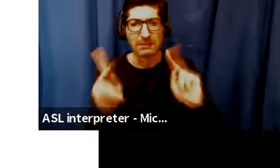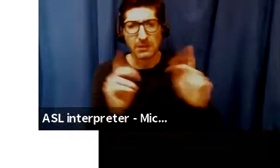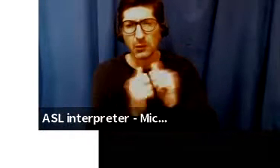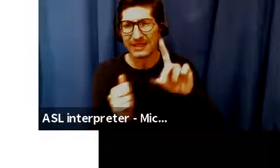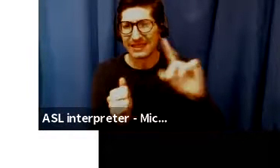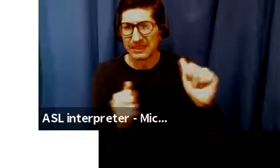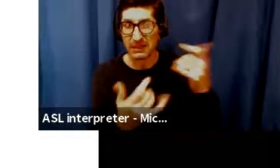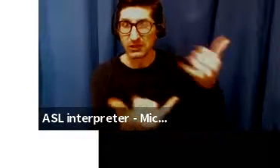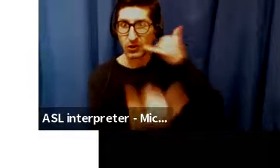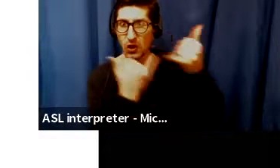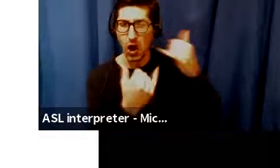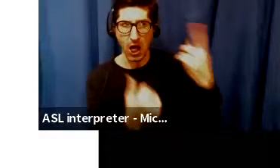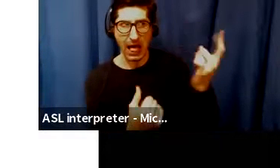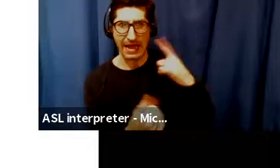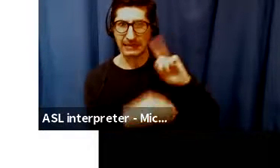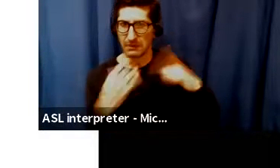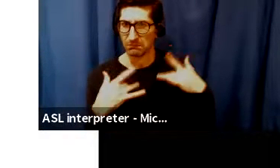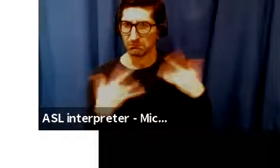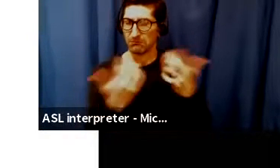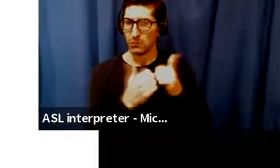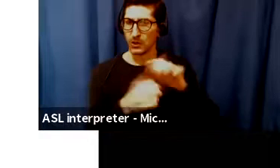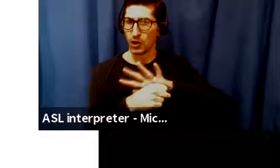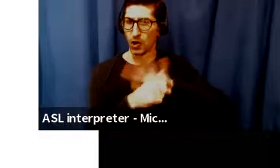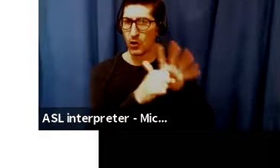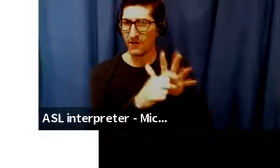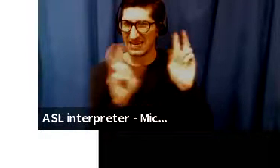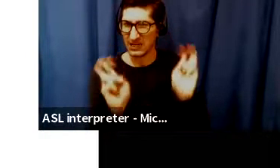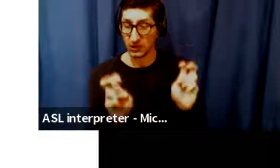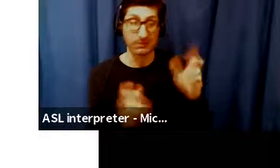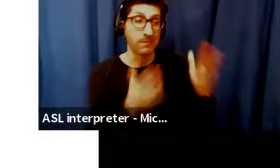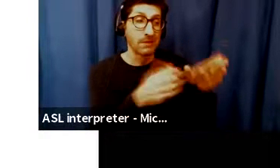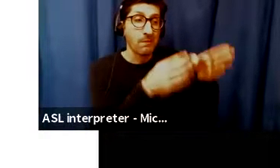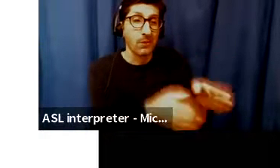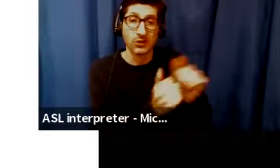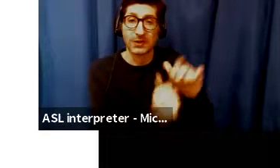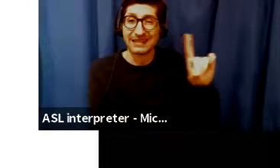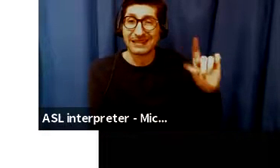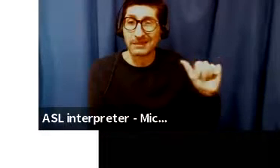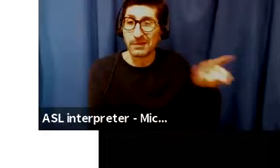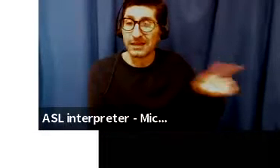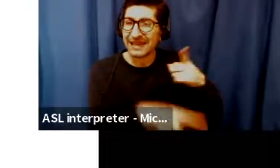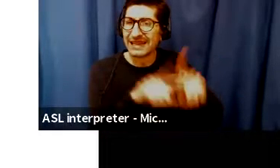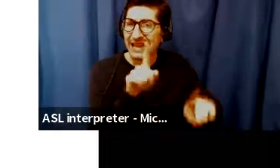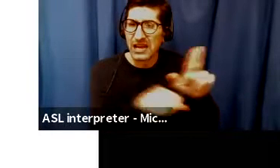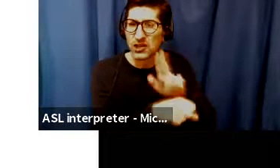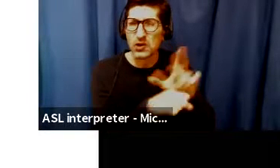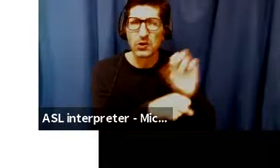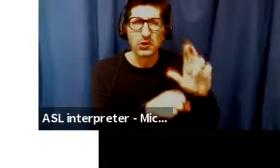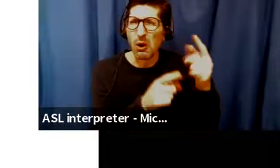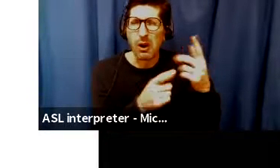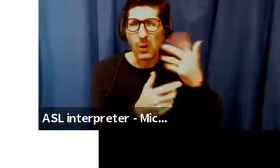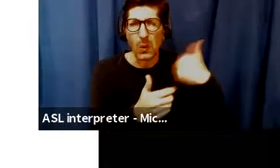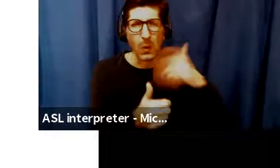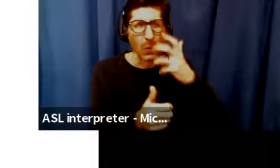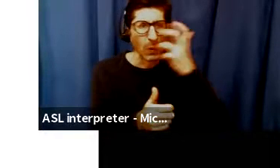disabilities about, what do we do if a person with a disability is unable to use, or it's very difficult for them to